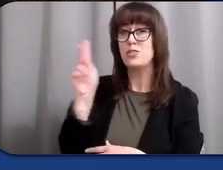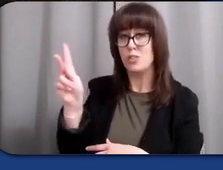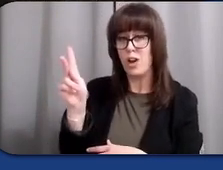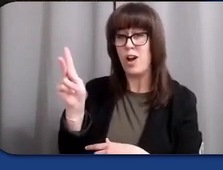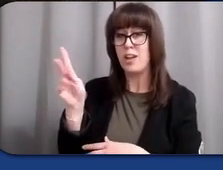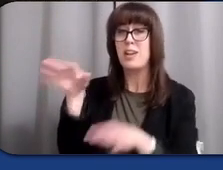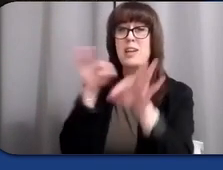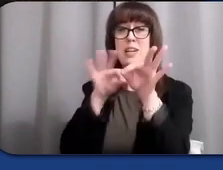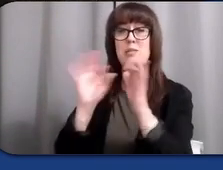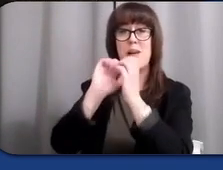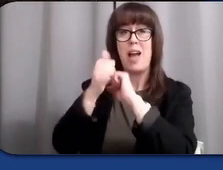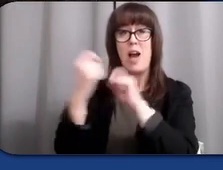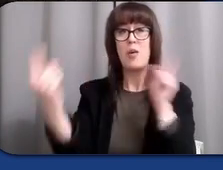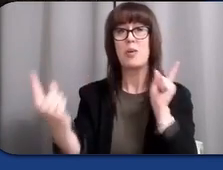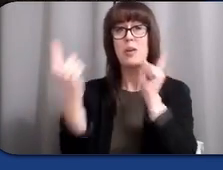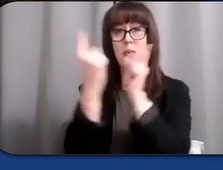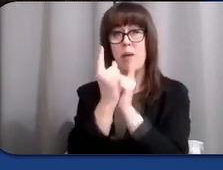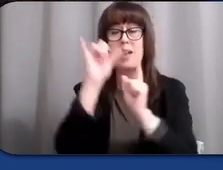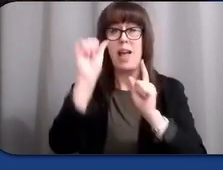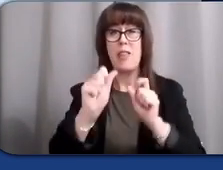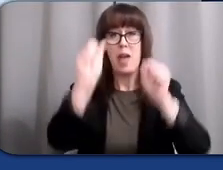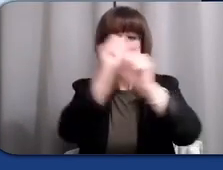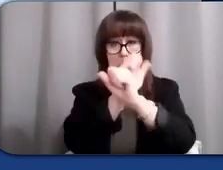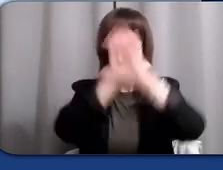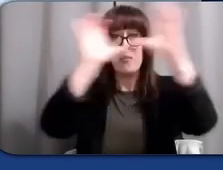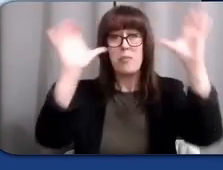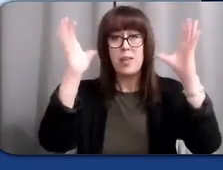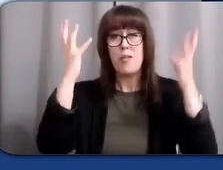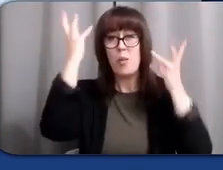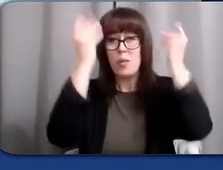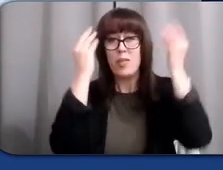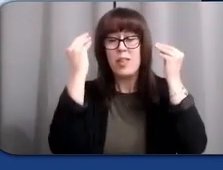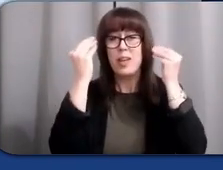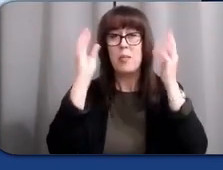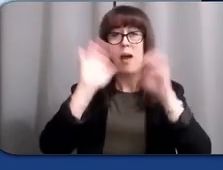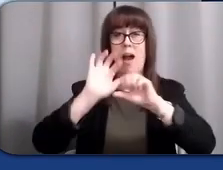mission of Changing Minds from Bullets to Books.